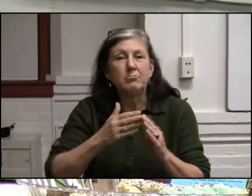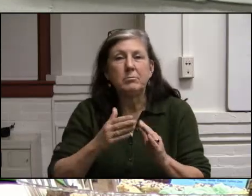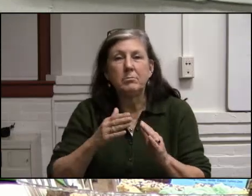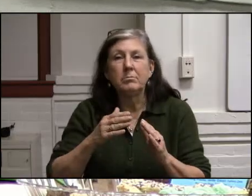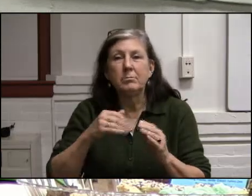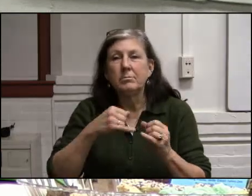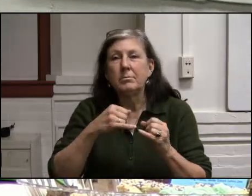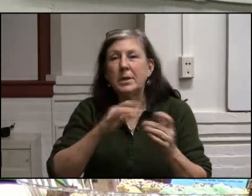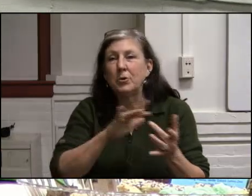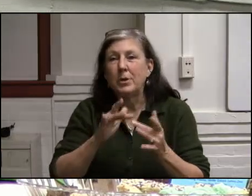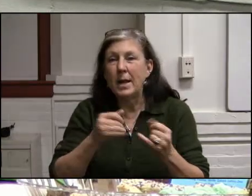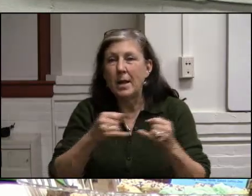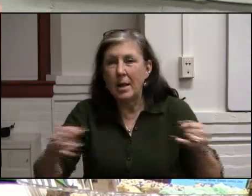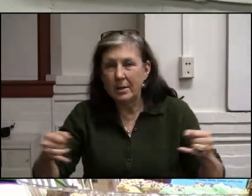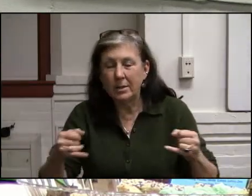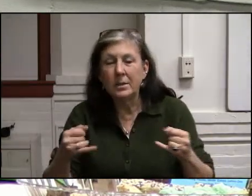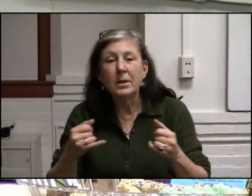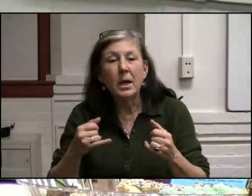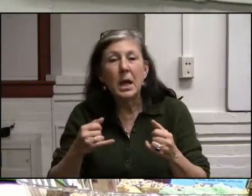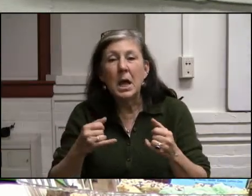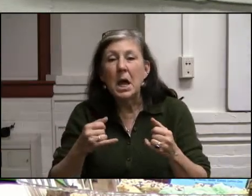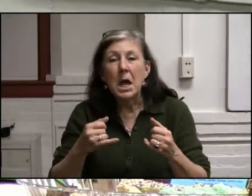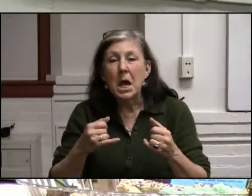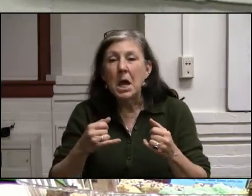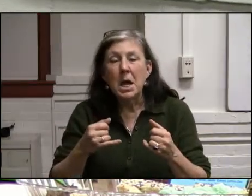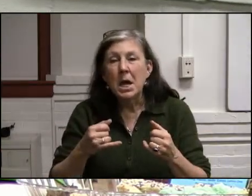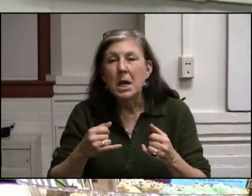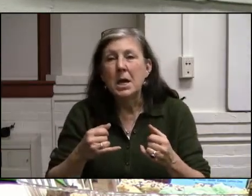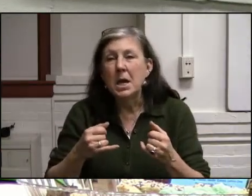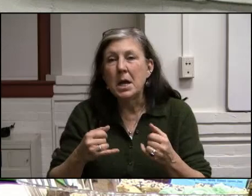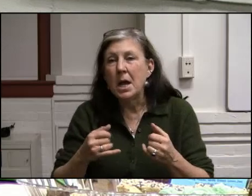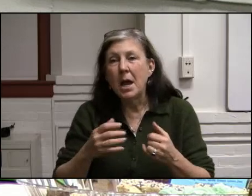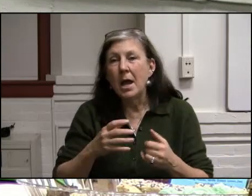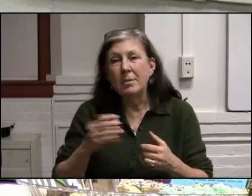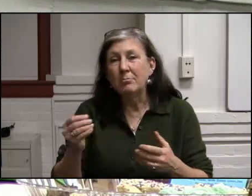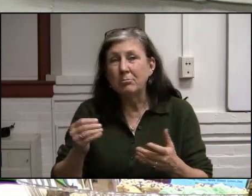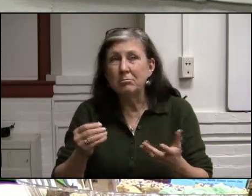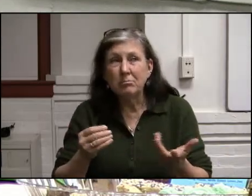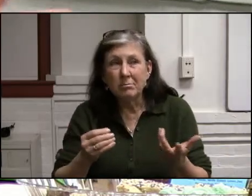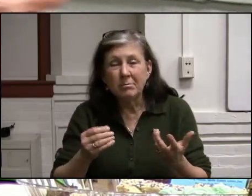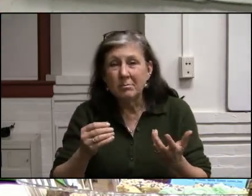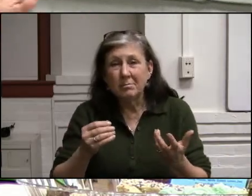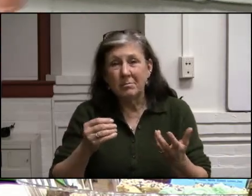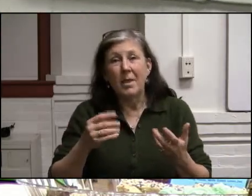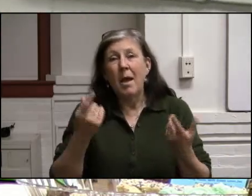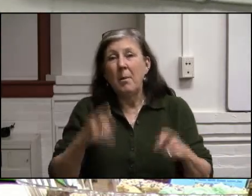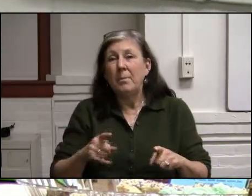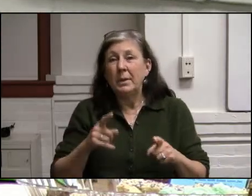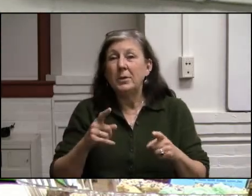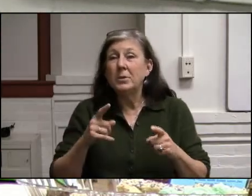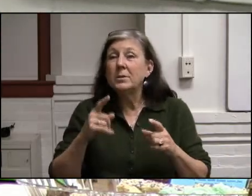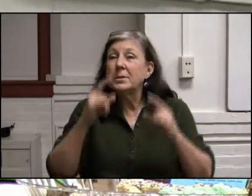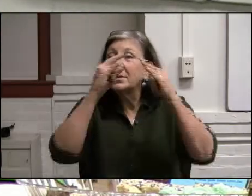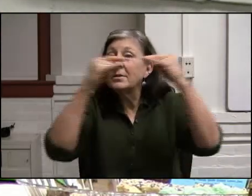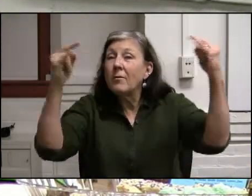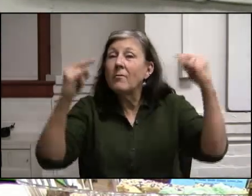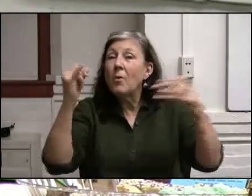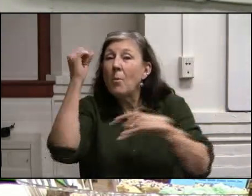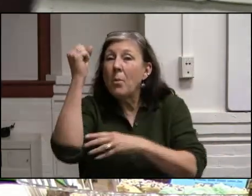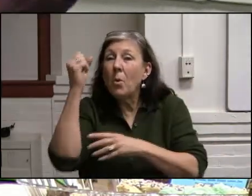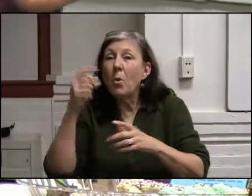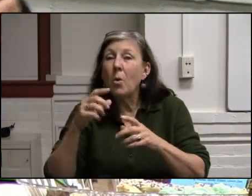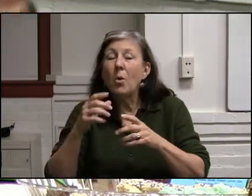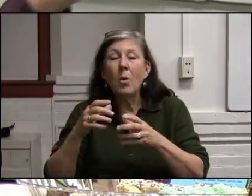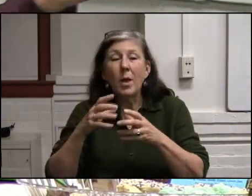And they found that what they did basically is resist and try and keep them from using the poles and try and keep them from having access and not cooperating with